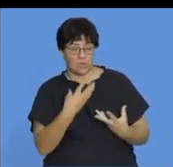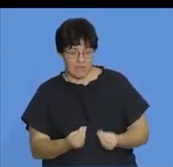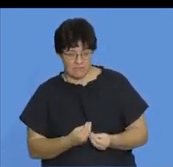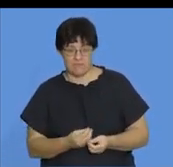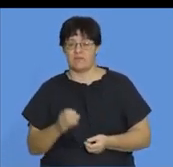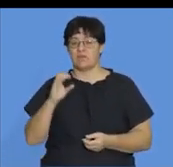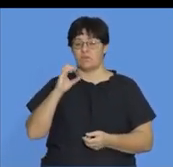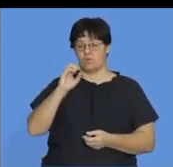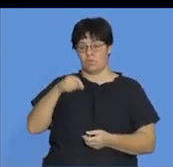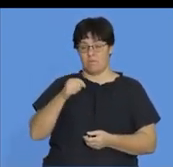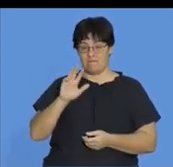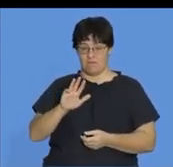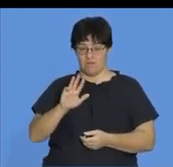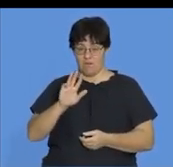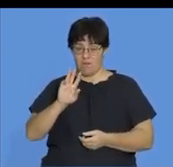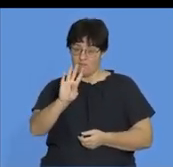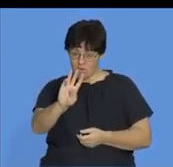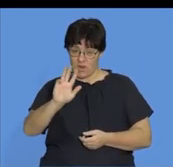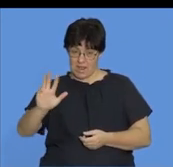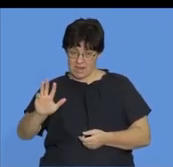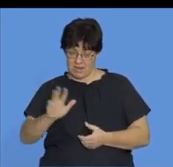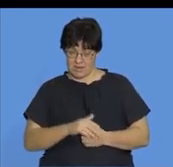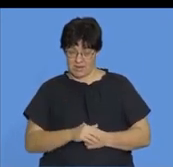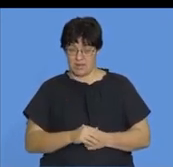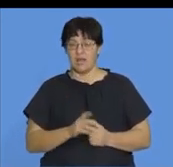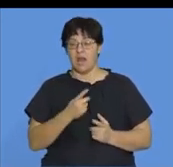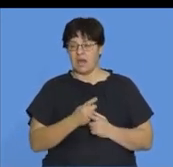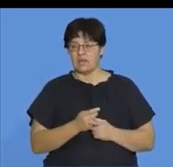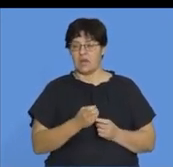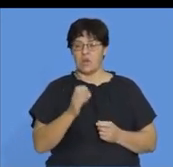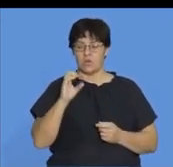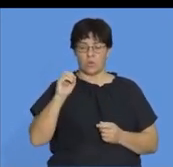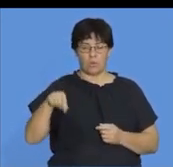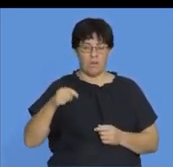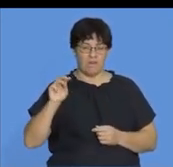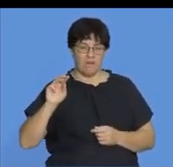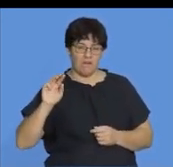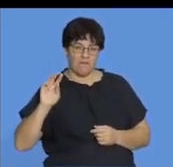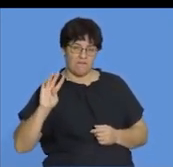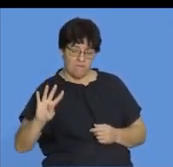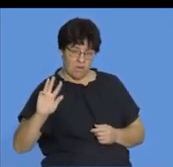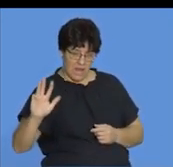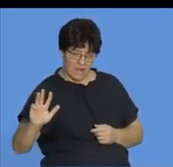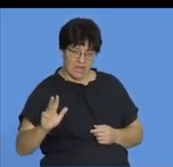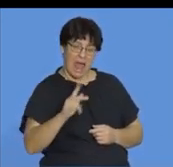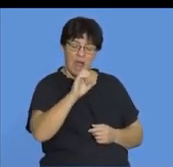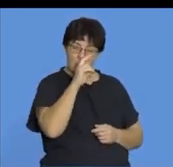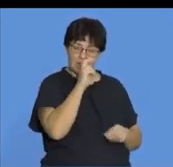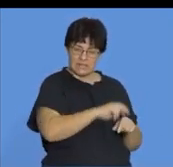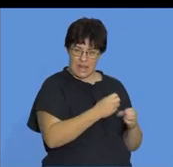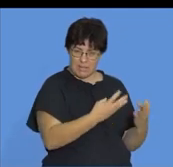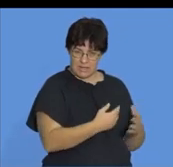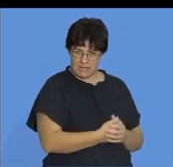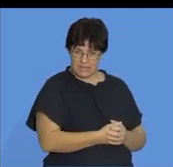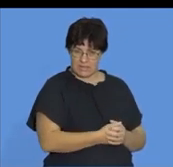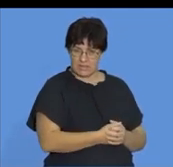have? 0.49, right? And then how much for 0.49, how much of iron do we need,